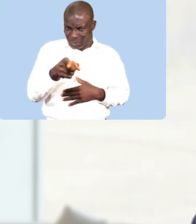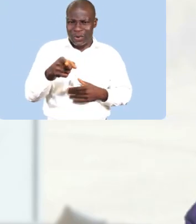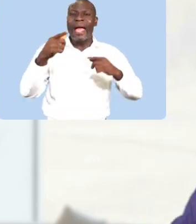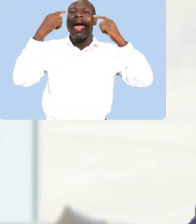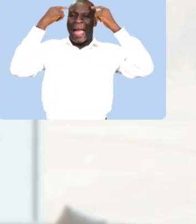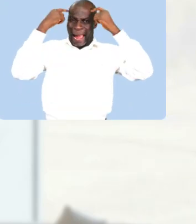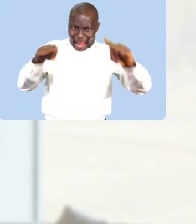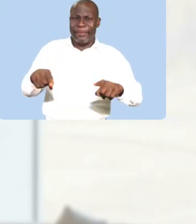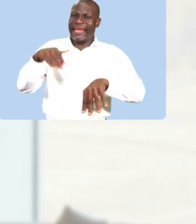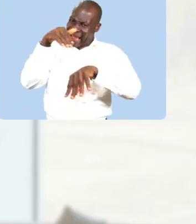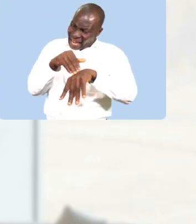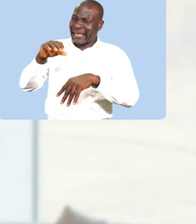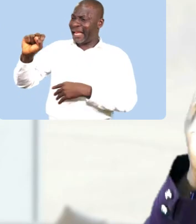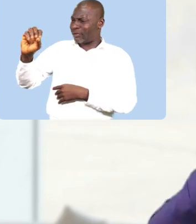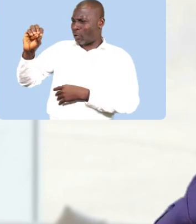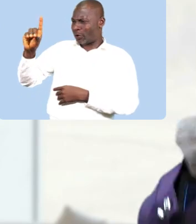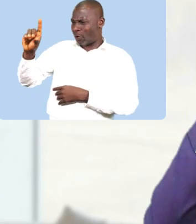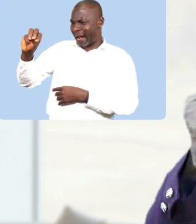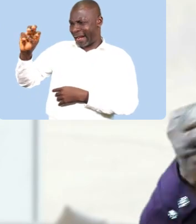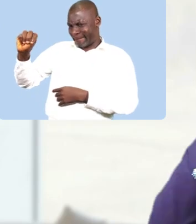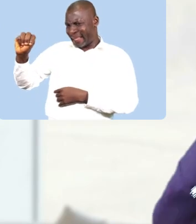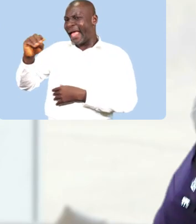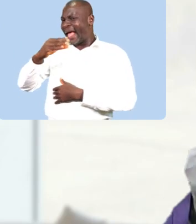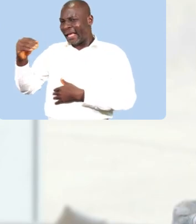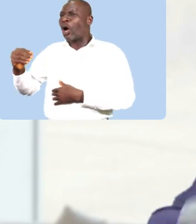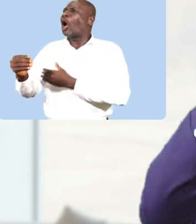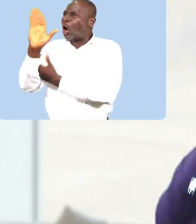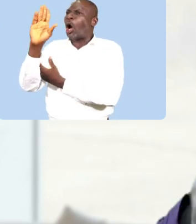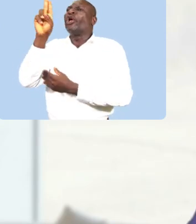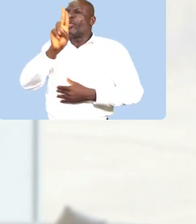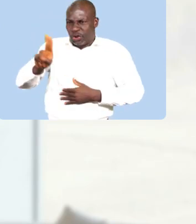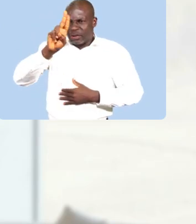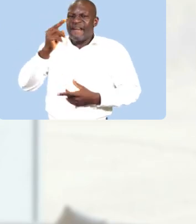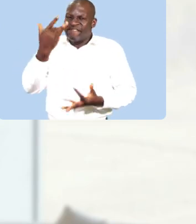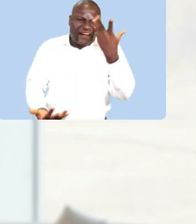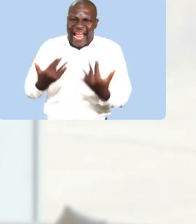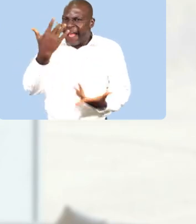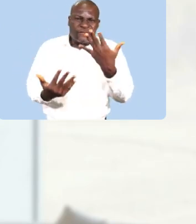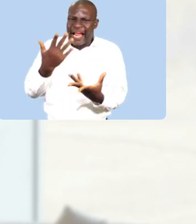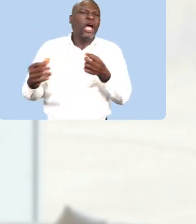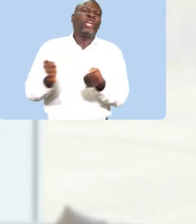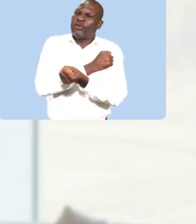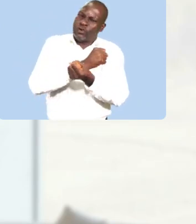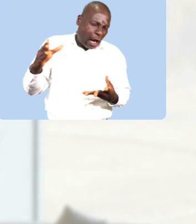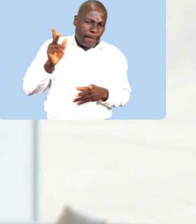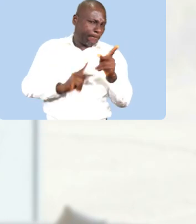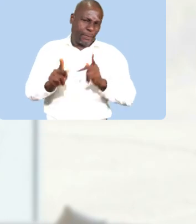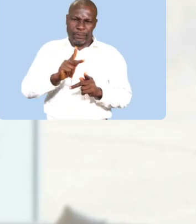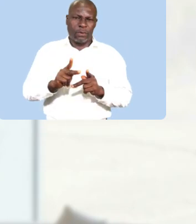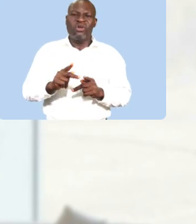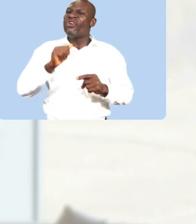wo Sodom ani Gomora onyakopo di eja ani sofe e be shi enipa enya